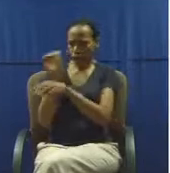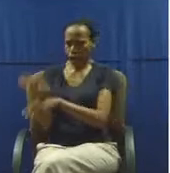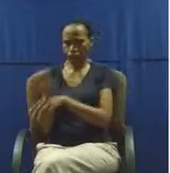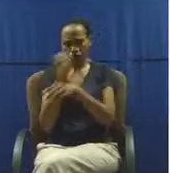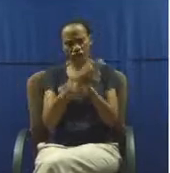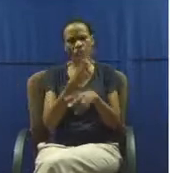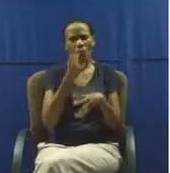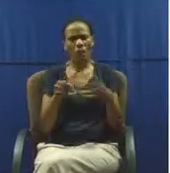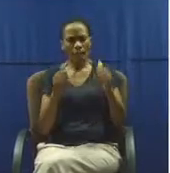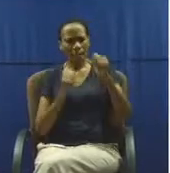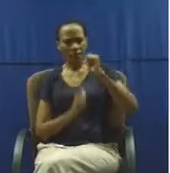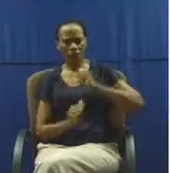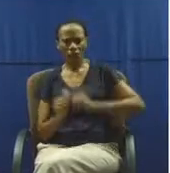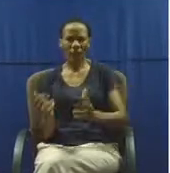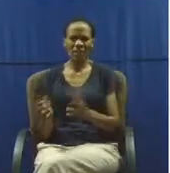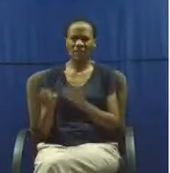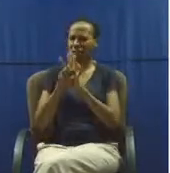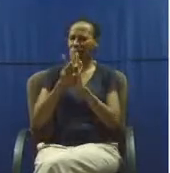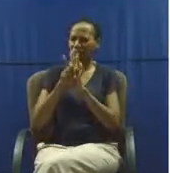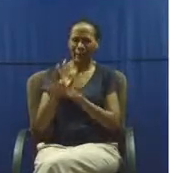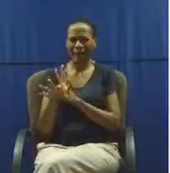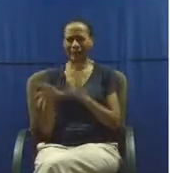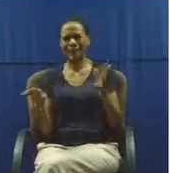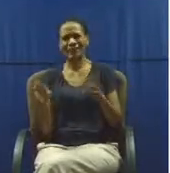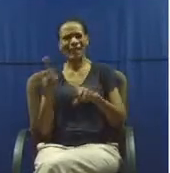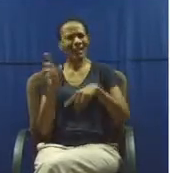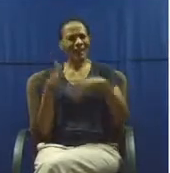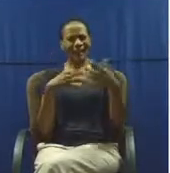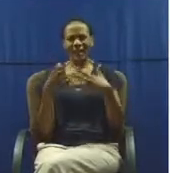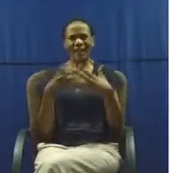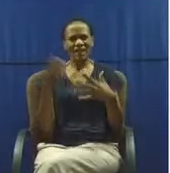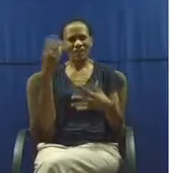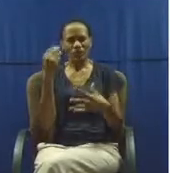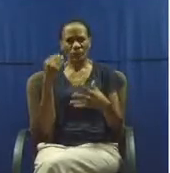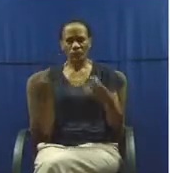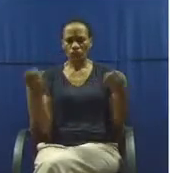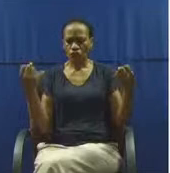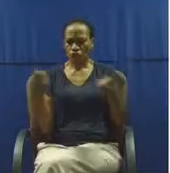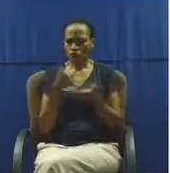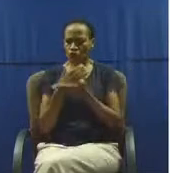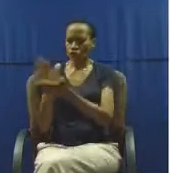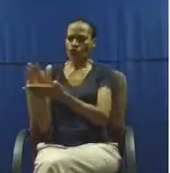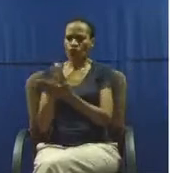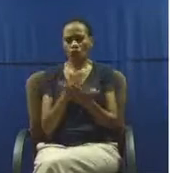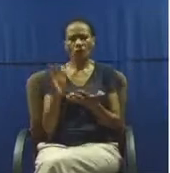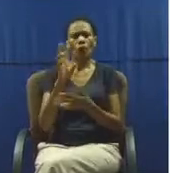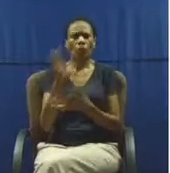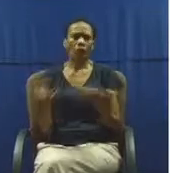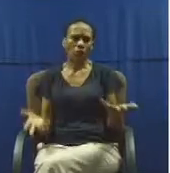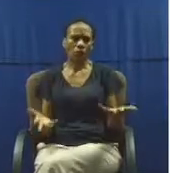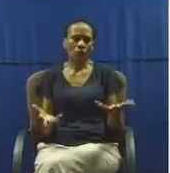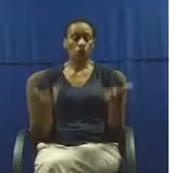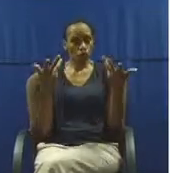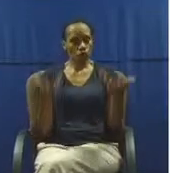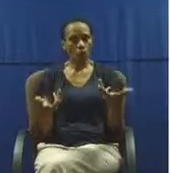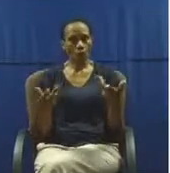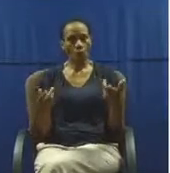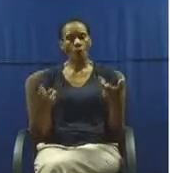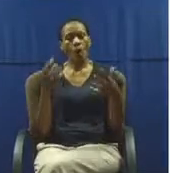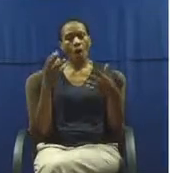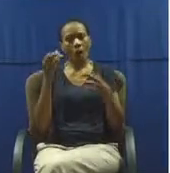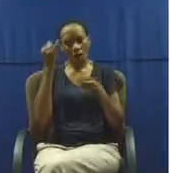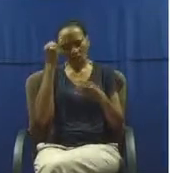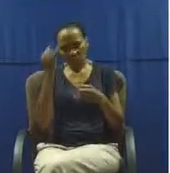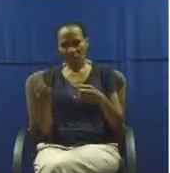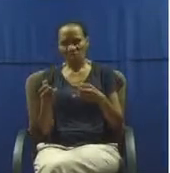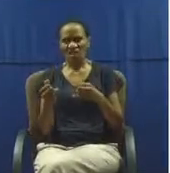a performance nature, of a market nature. They will get to know, and that cross-pollination you'll only truly be